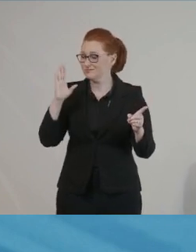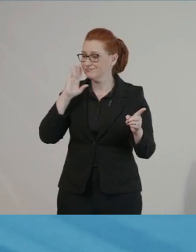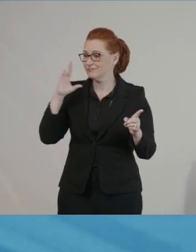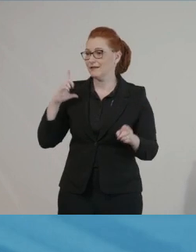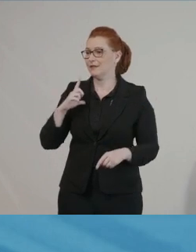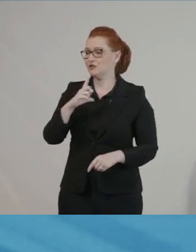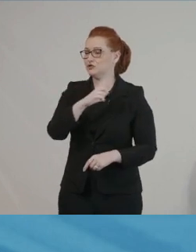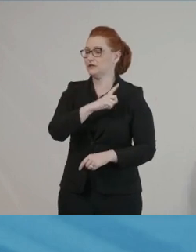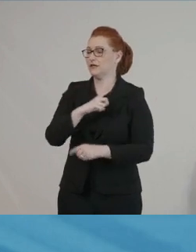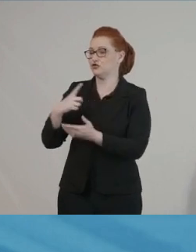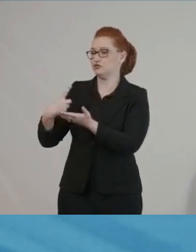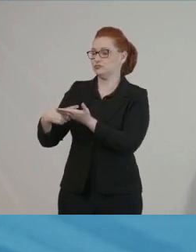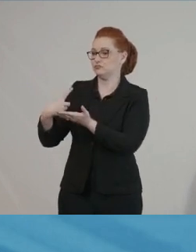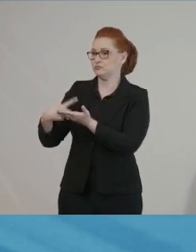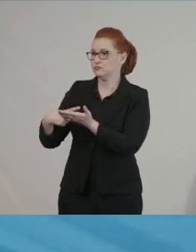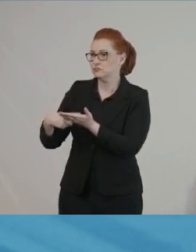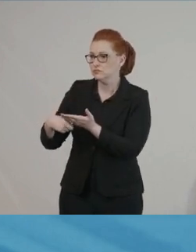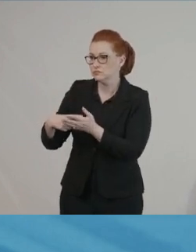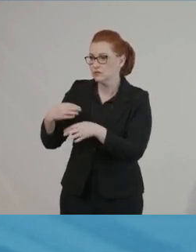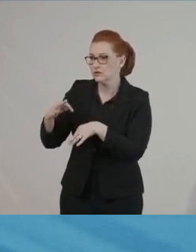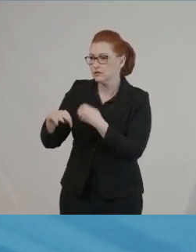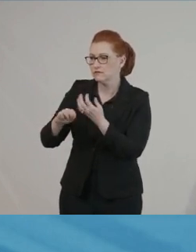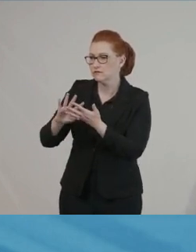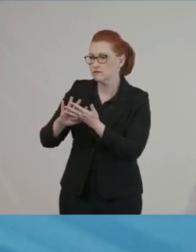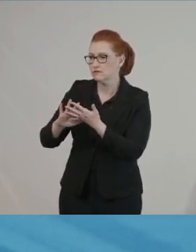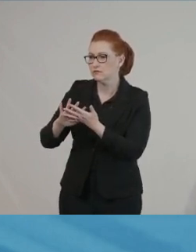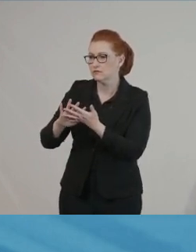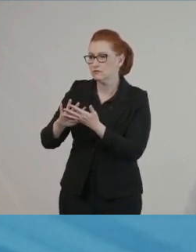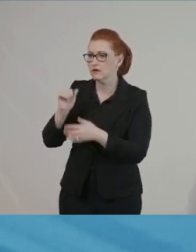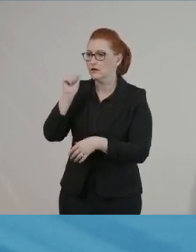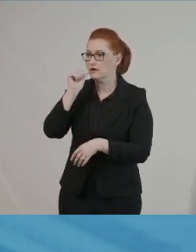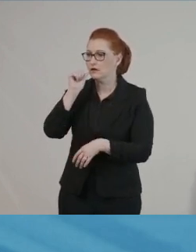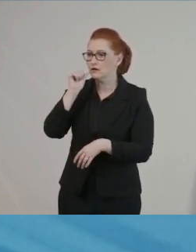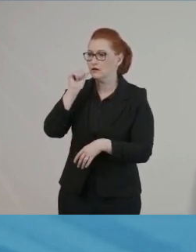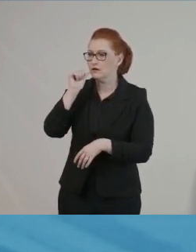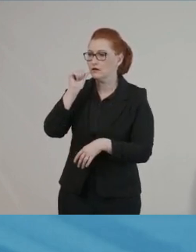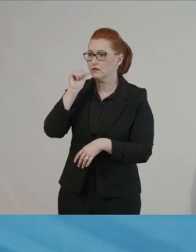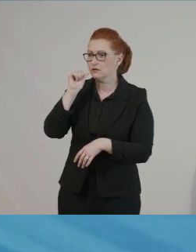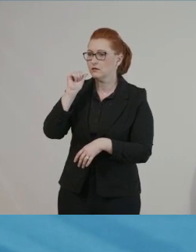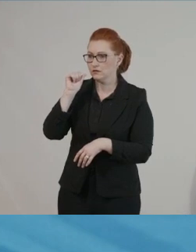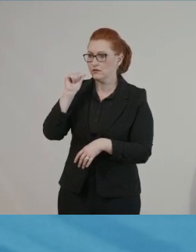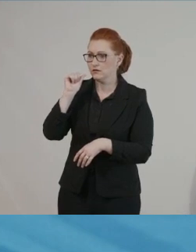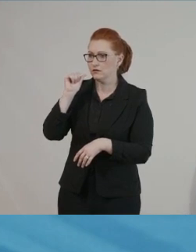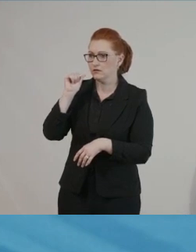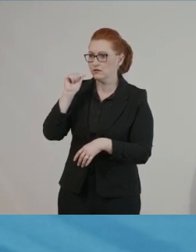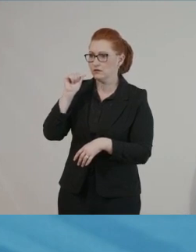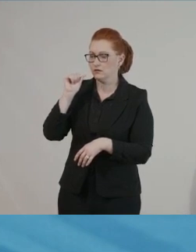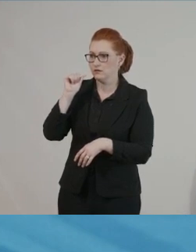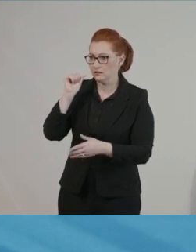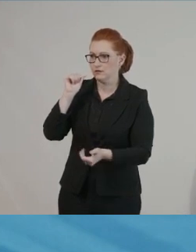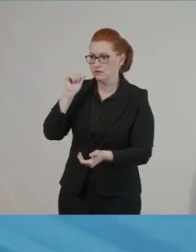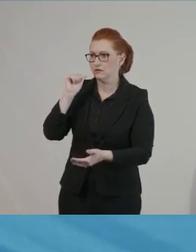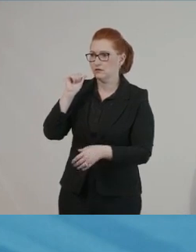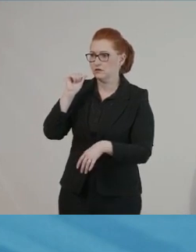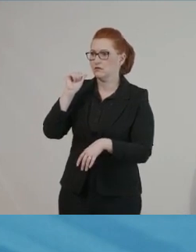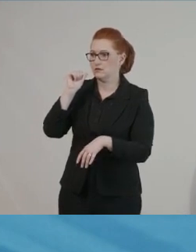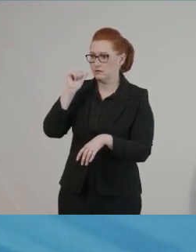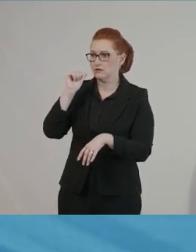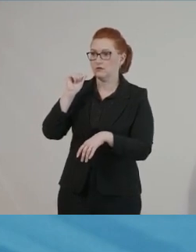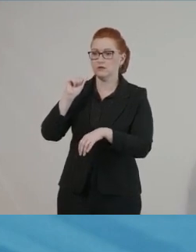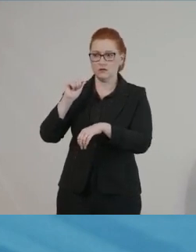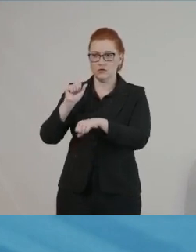of adjourning the slam diet, coming back some point in the near future to begin work on some of the legislation that's still left over. Do you have